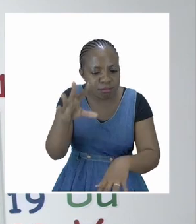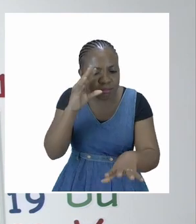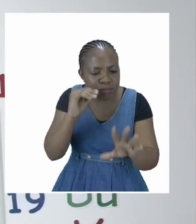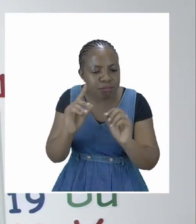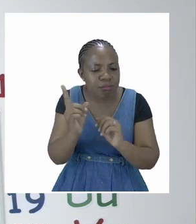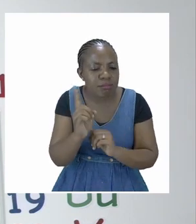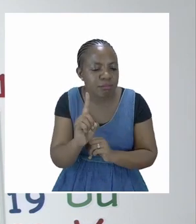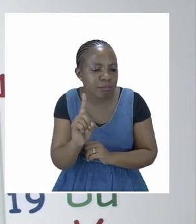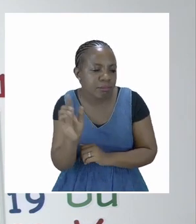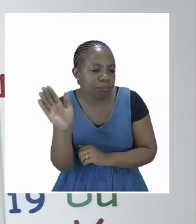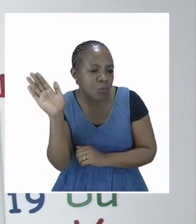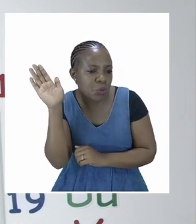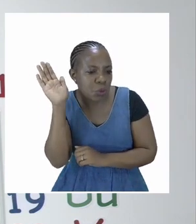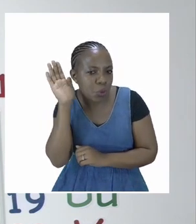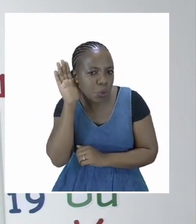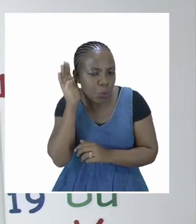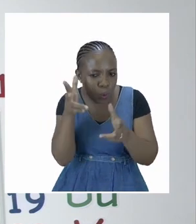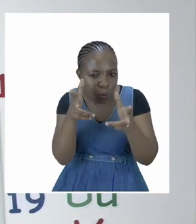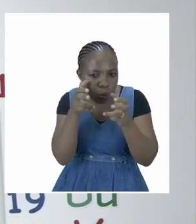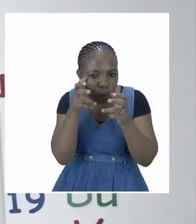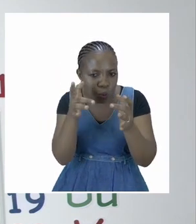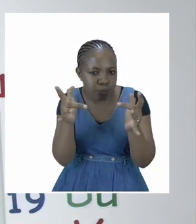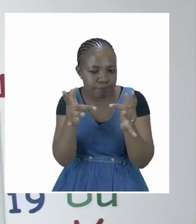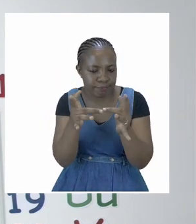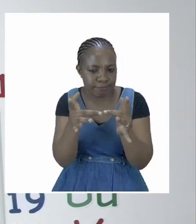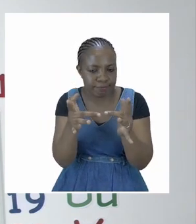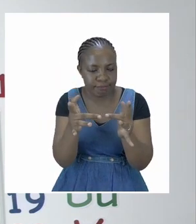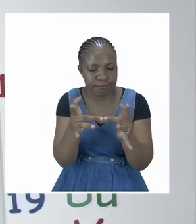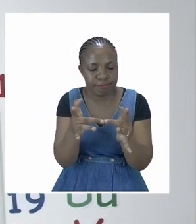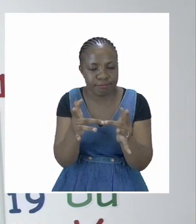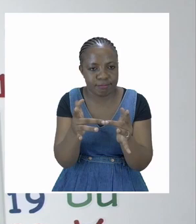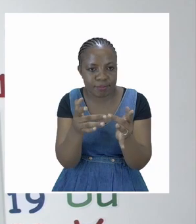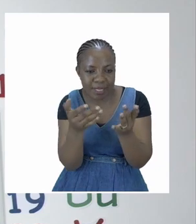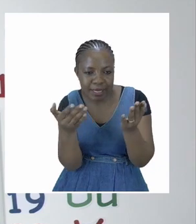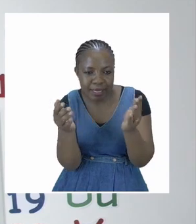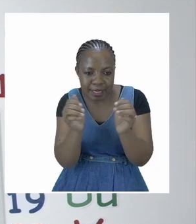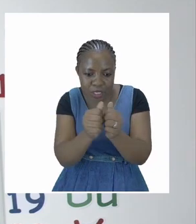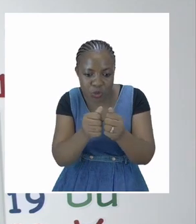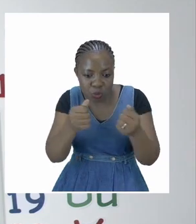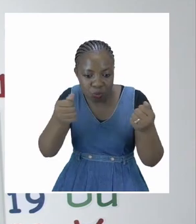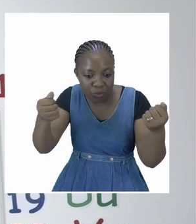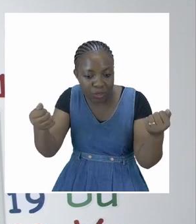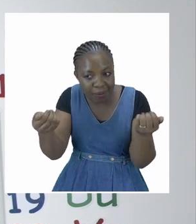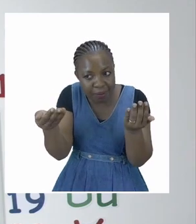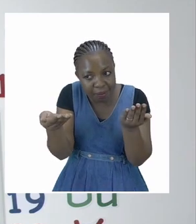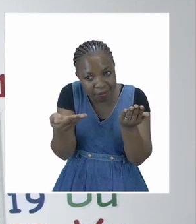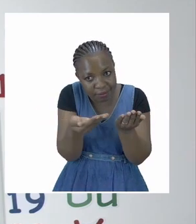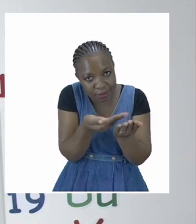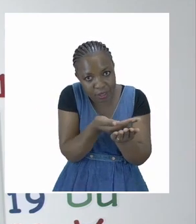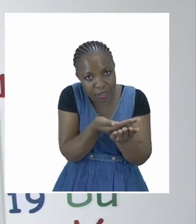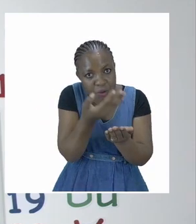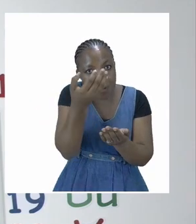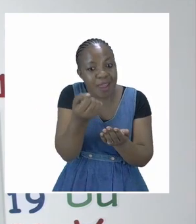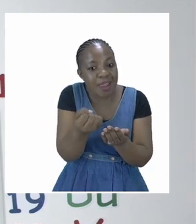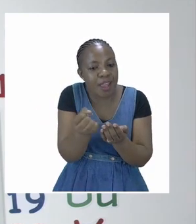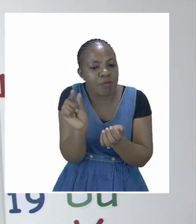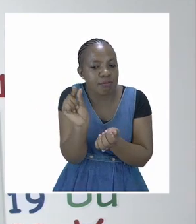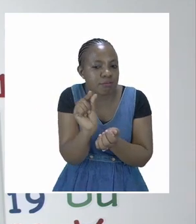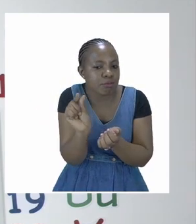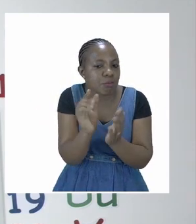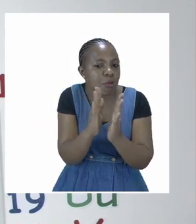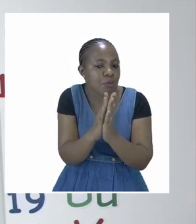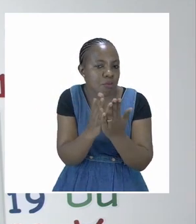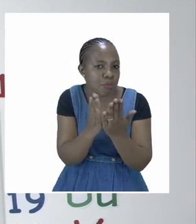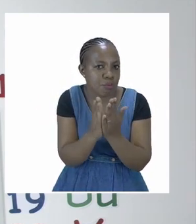or watching online. Inside the newspapers, there is an insert of the lesson